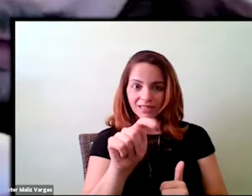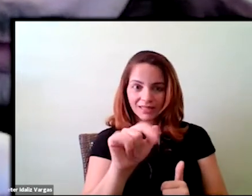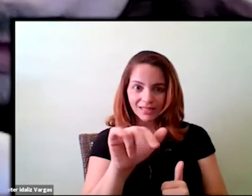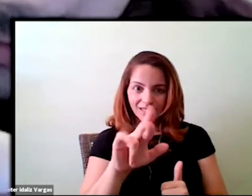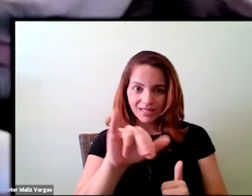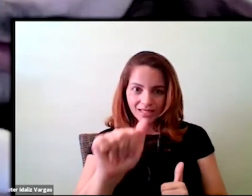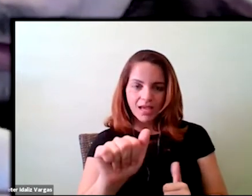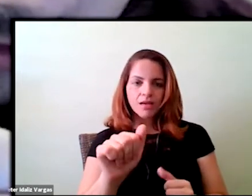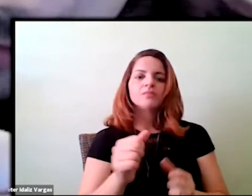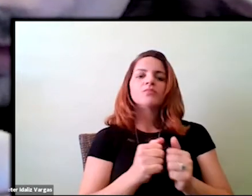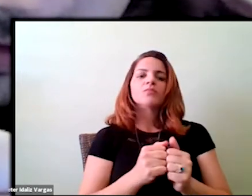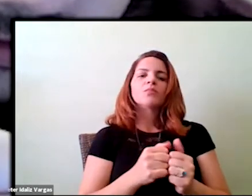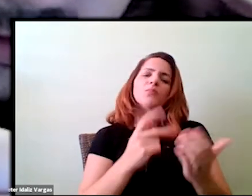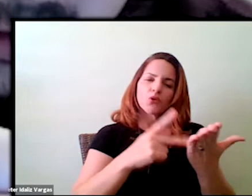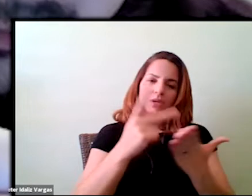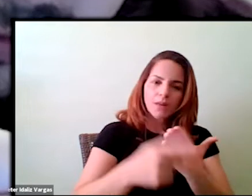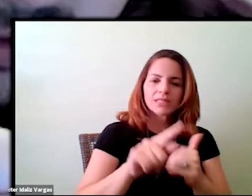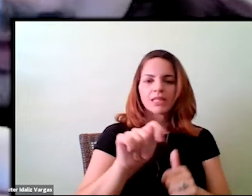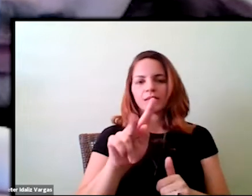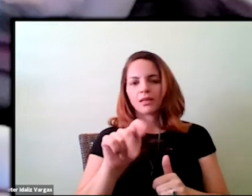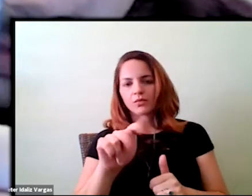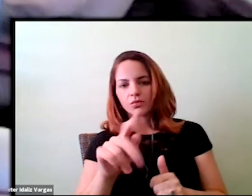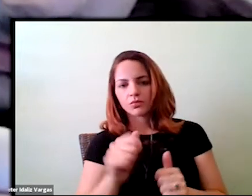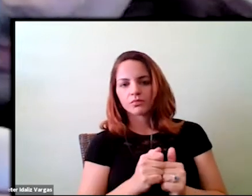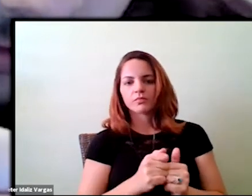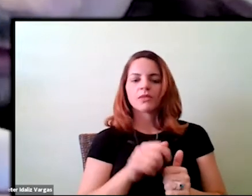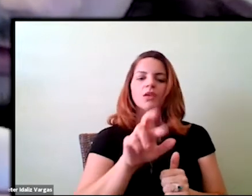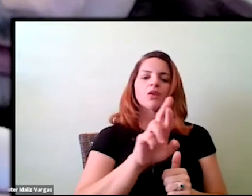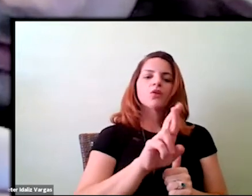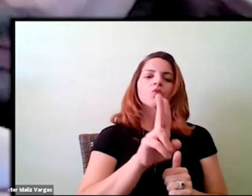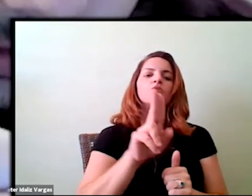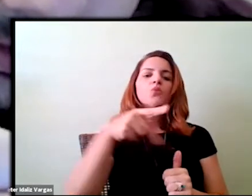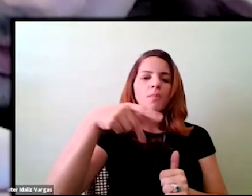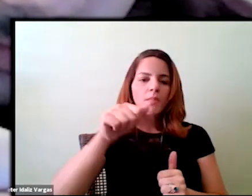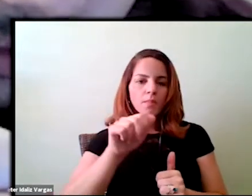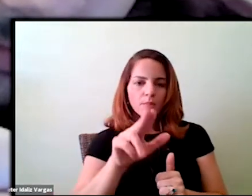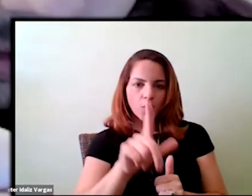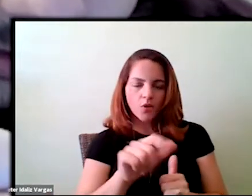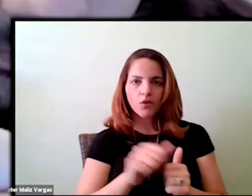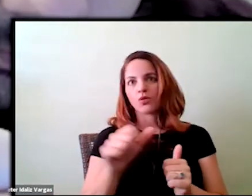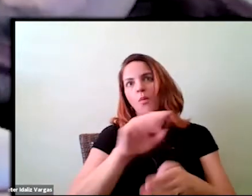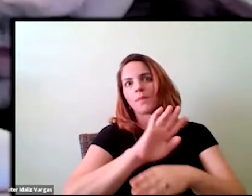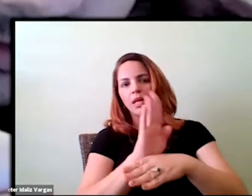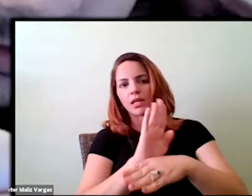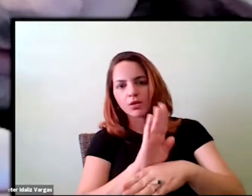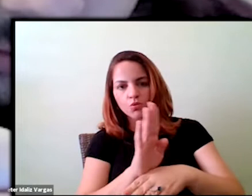Television programs such as RuPaul's Drag Race, films such as Paris is Burning, The Salt Mines, and Mala Mala, and literary works